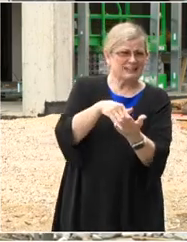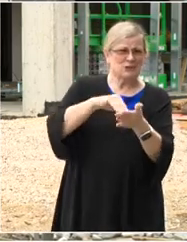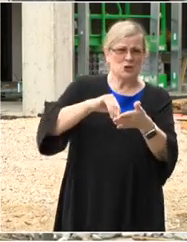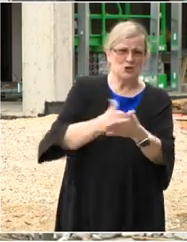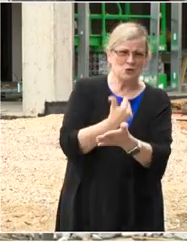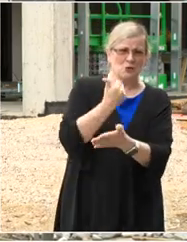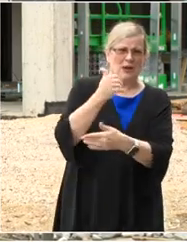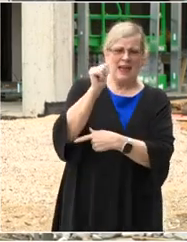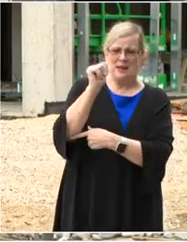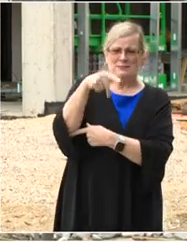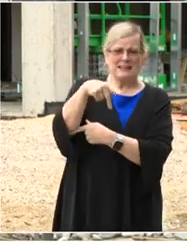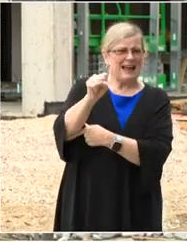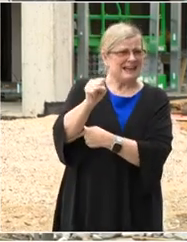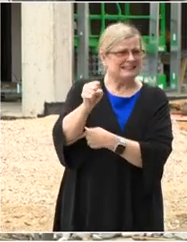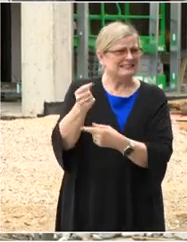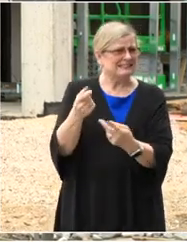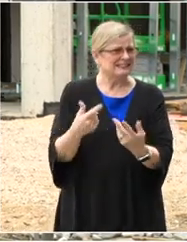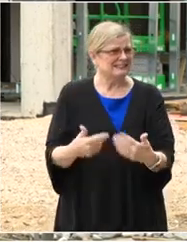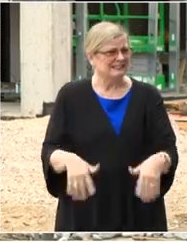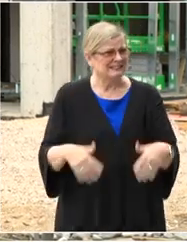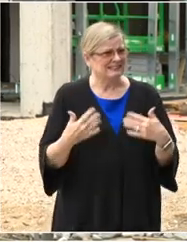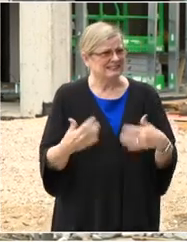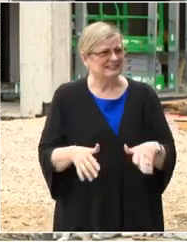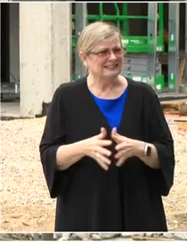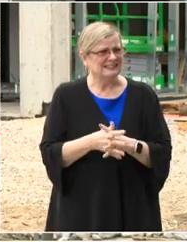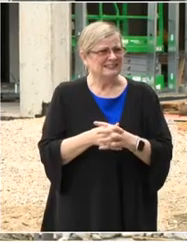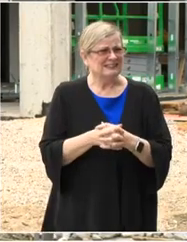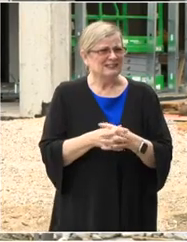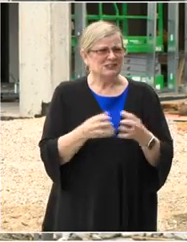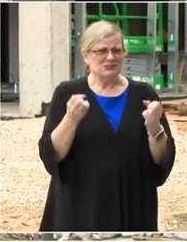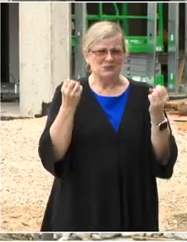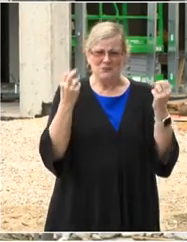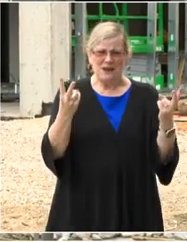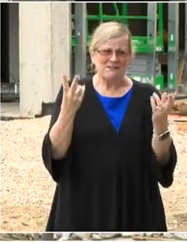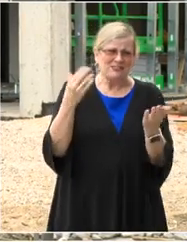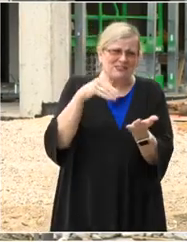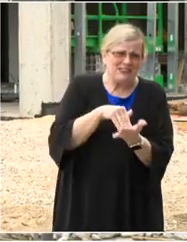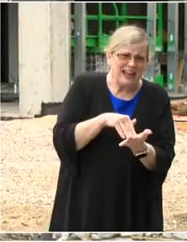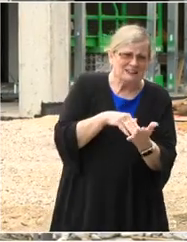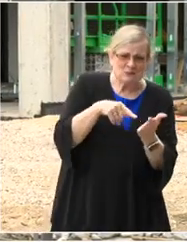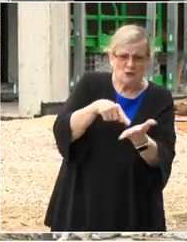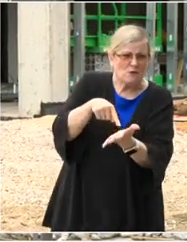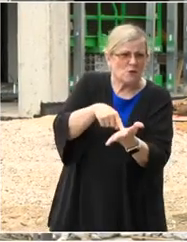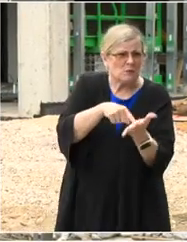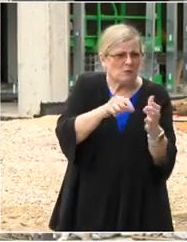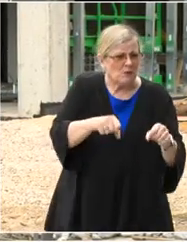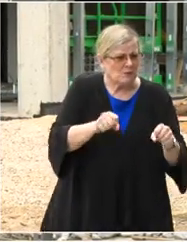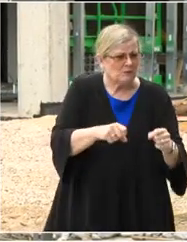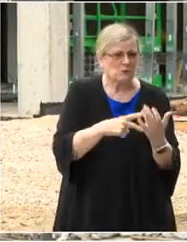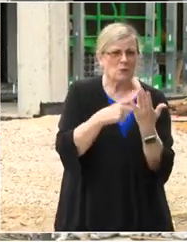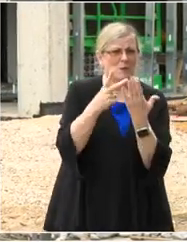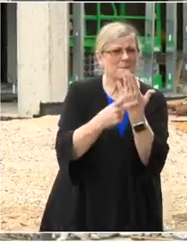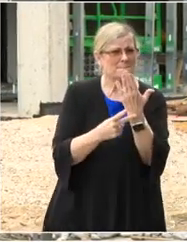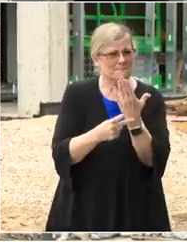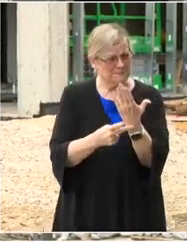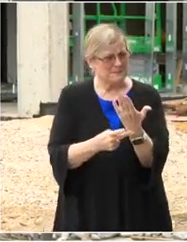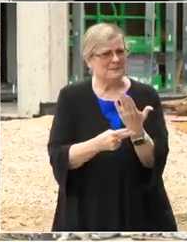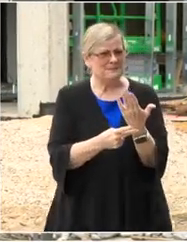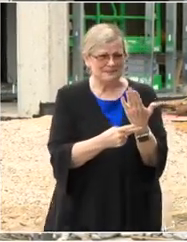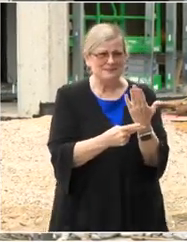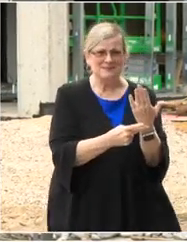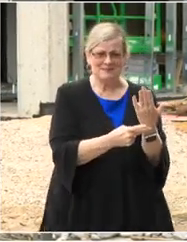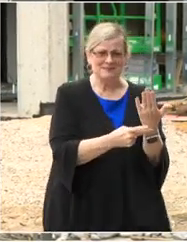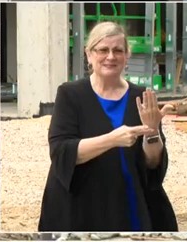2025, 12,000 of them affordable across all 8 wards of the city. That makes us the first in the nation to have affordable housing